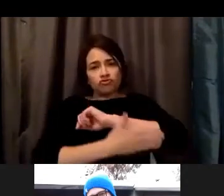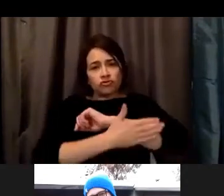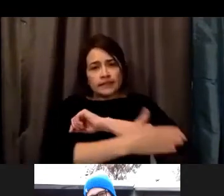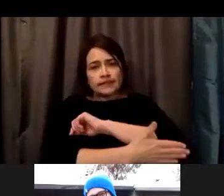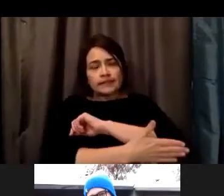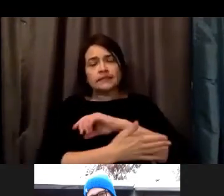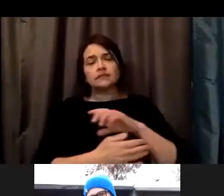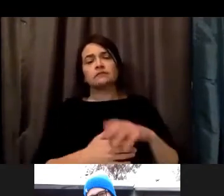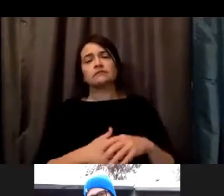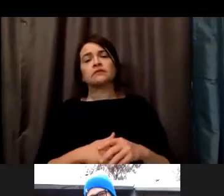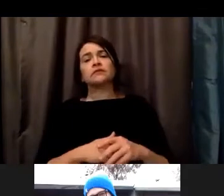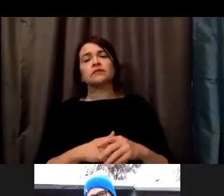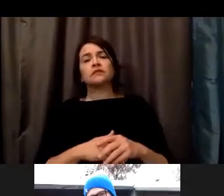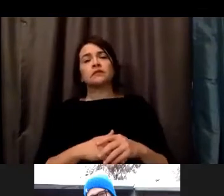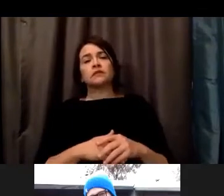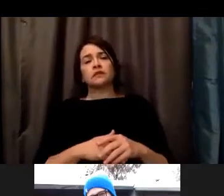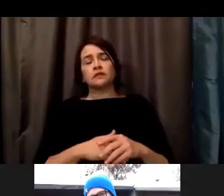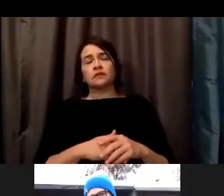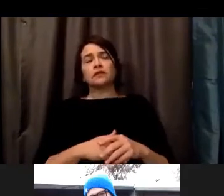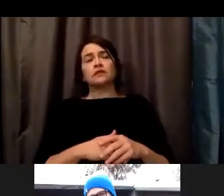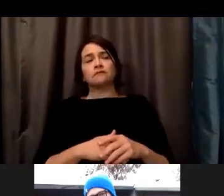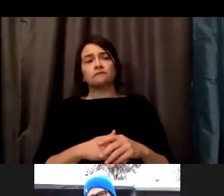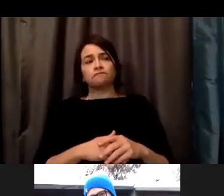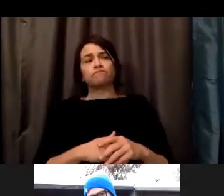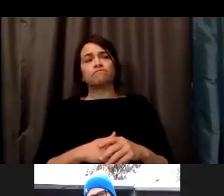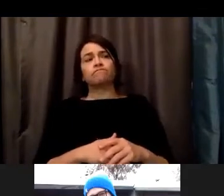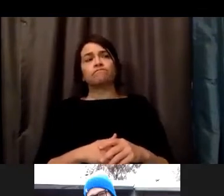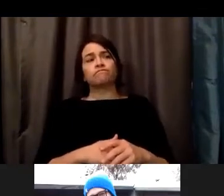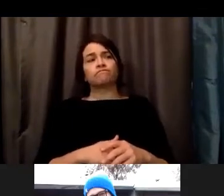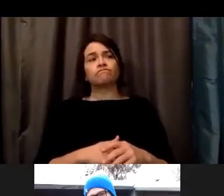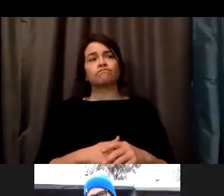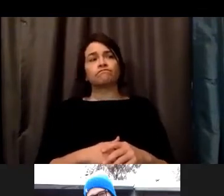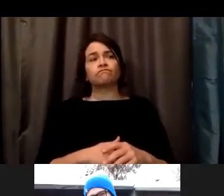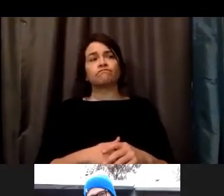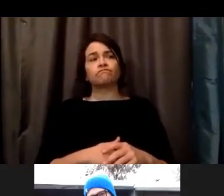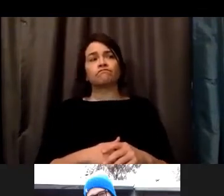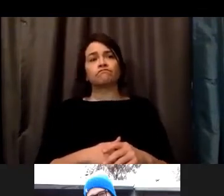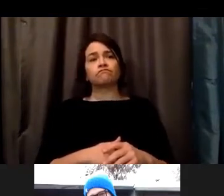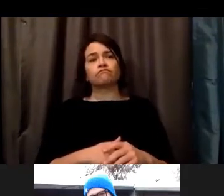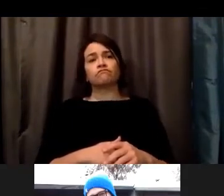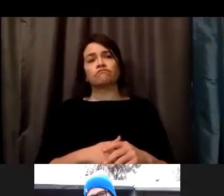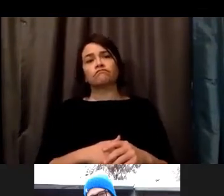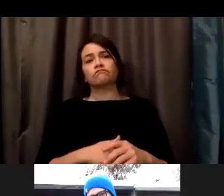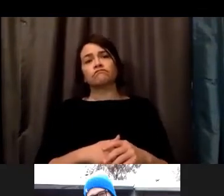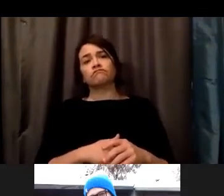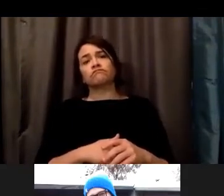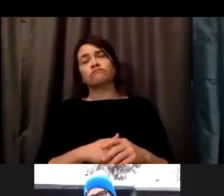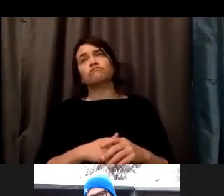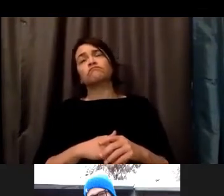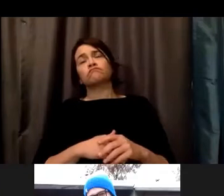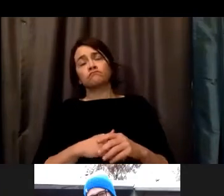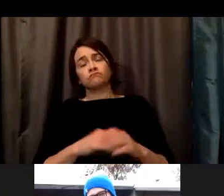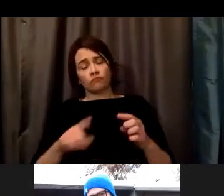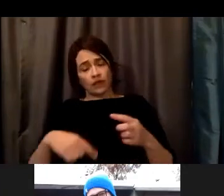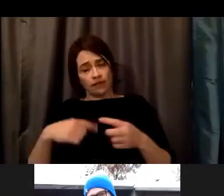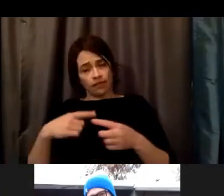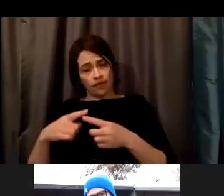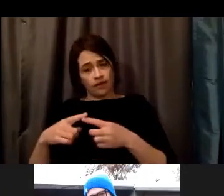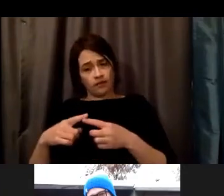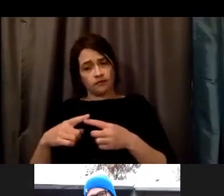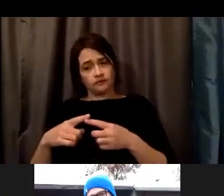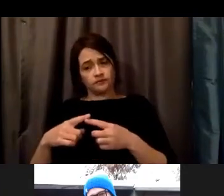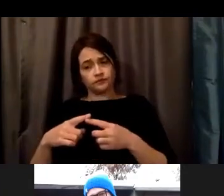of Cambodia, and then you have the sort of the survivors of the